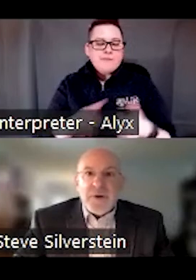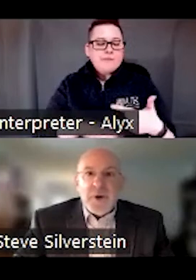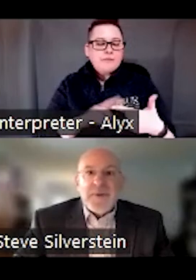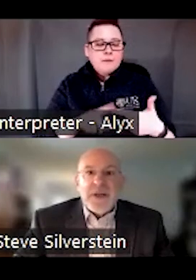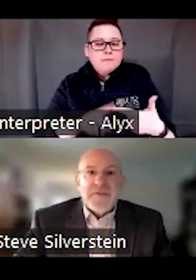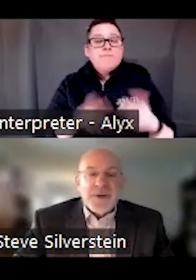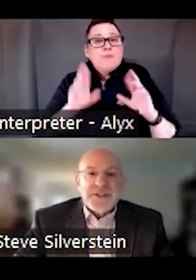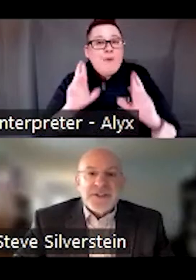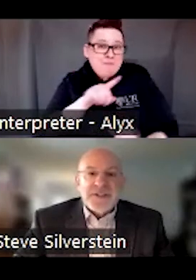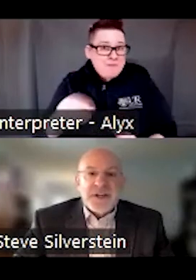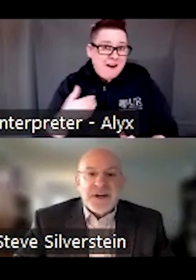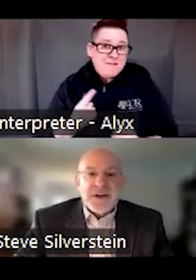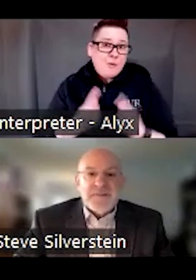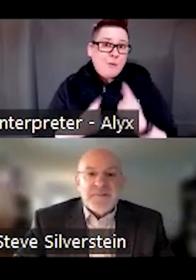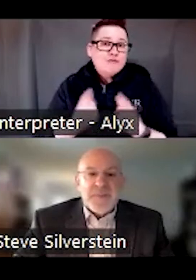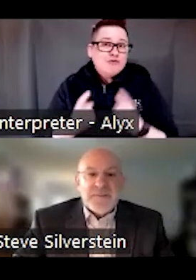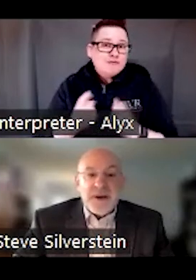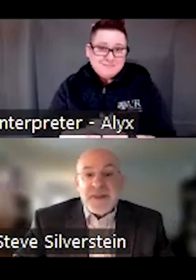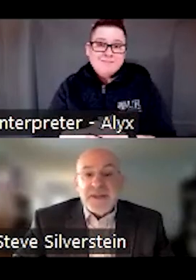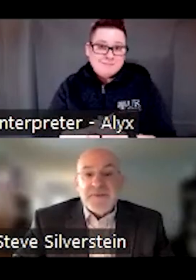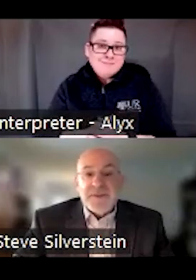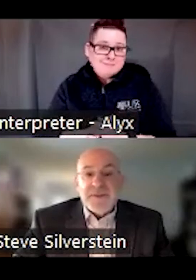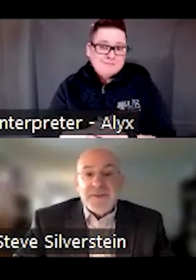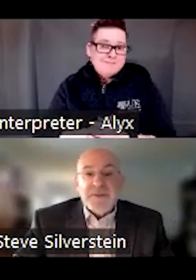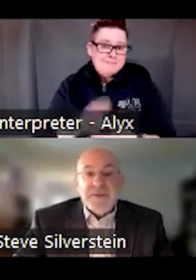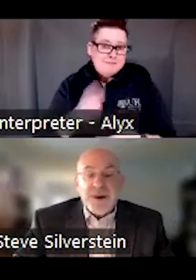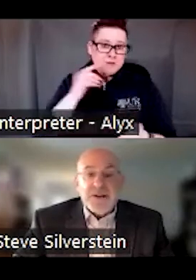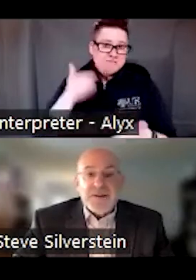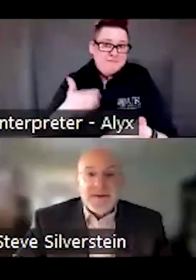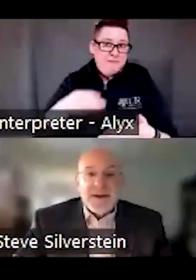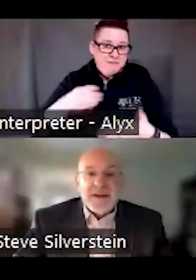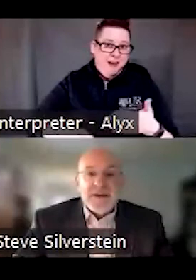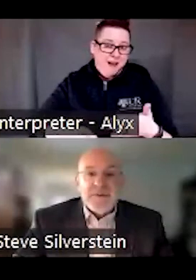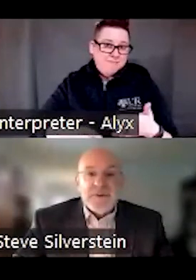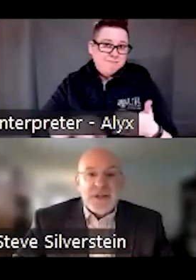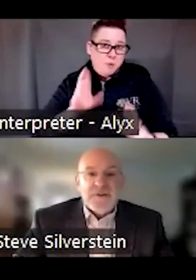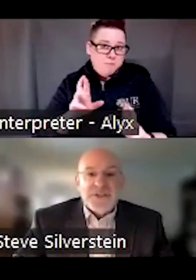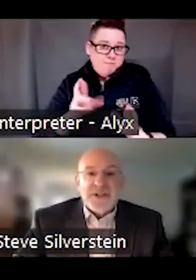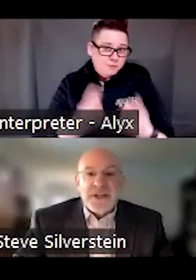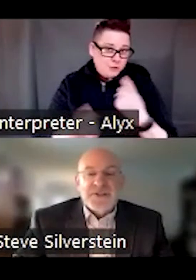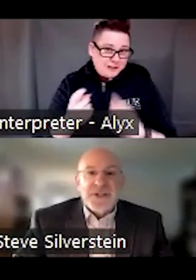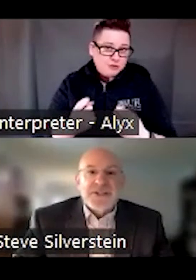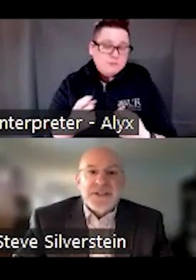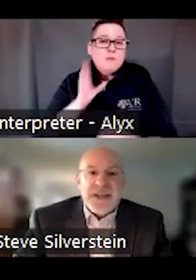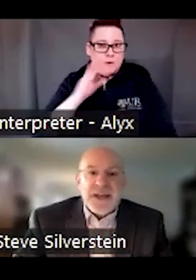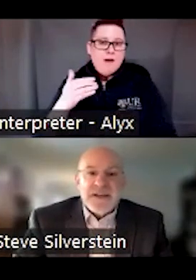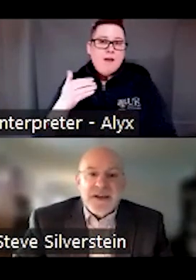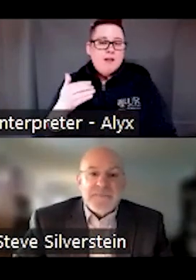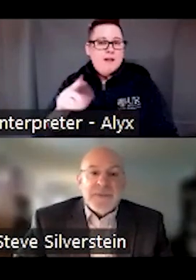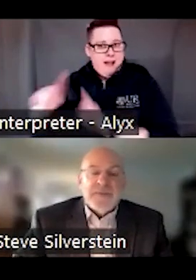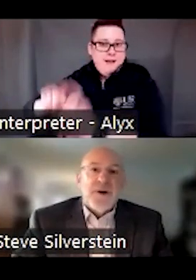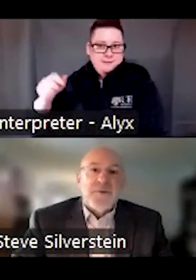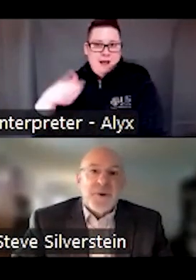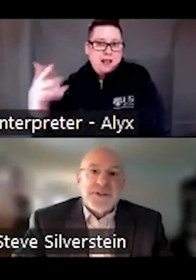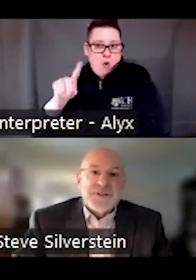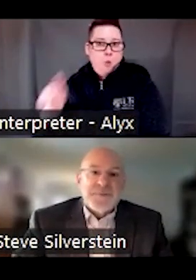We hope people have questions by the end of the talk, and we'll have a question and answer session at the end.